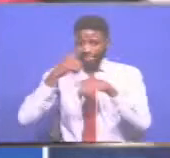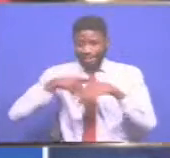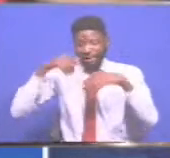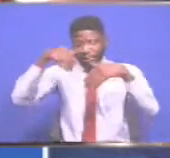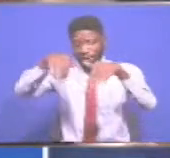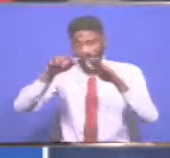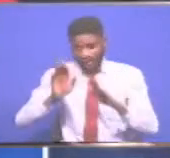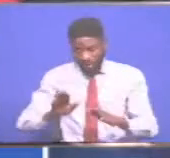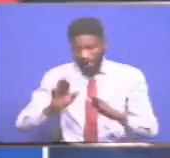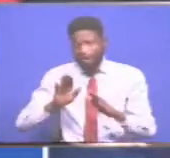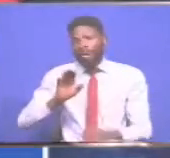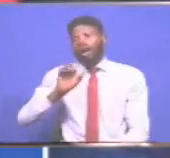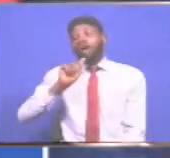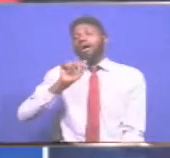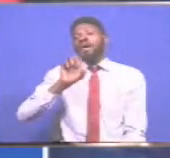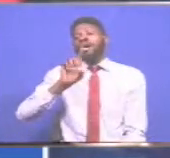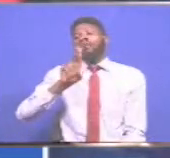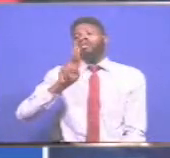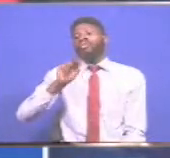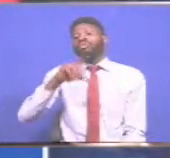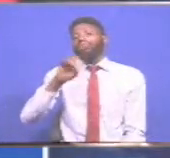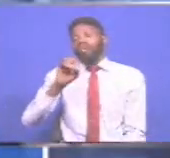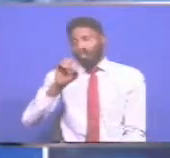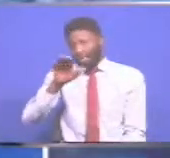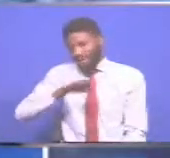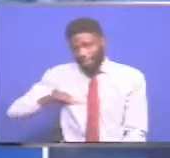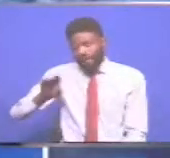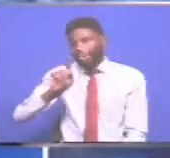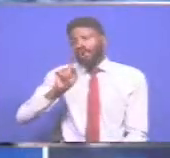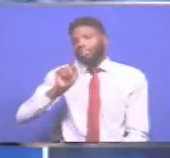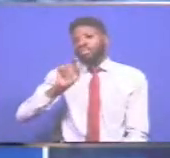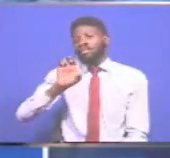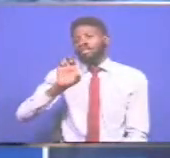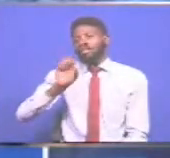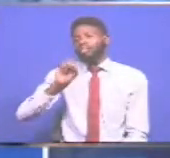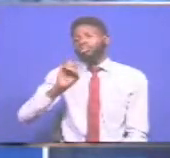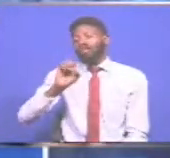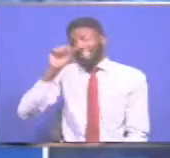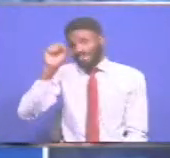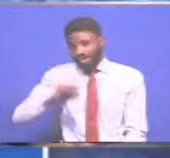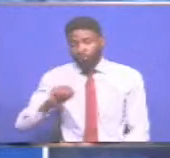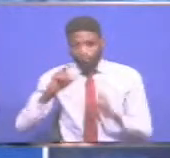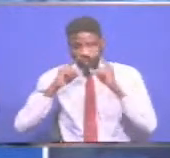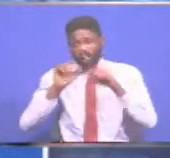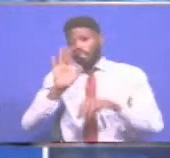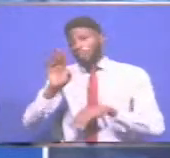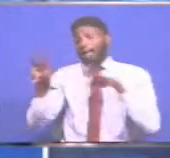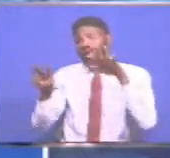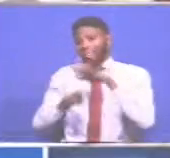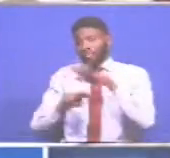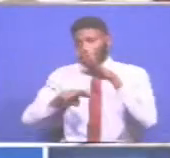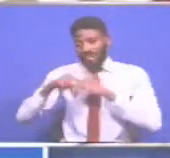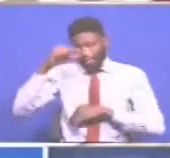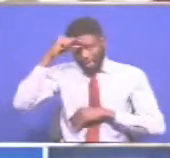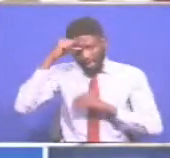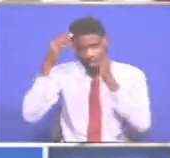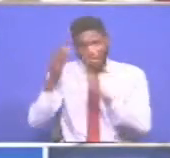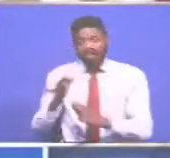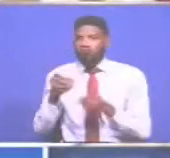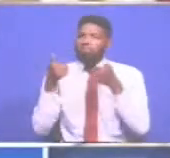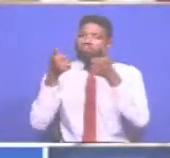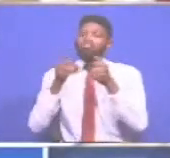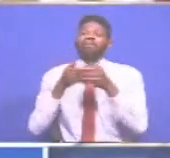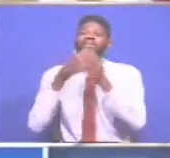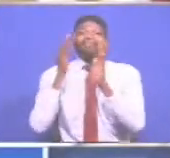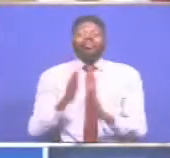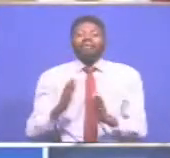Subasia Adungo, in Teso South constituency, Ojamong said his deputy is the most suitable leader in the county to take